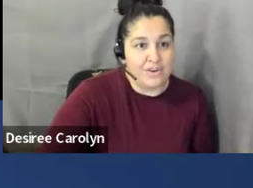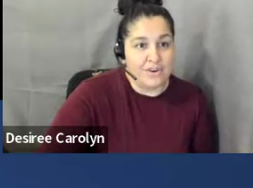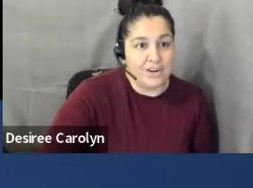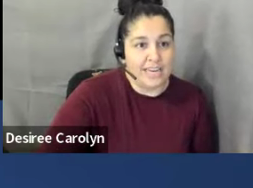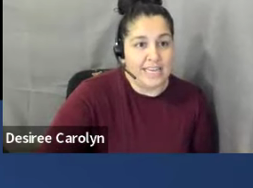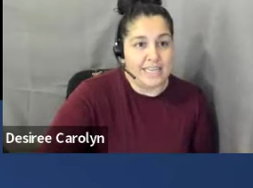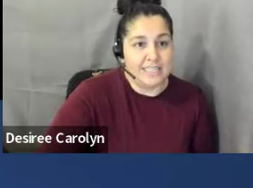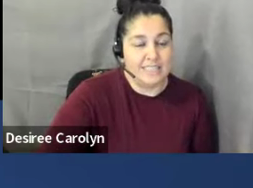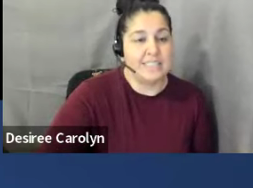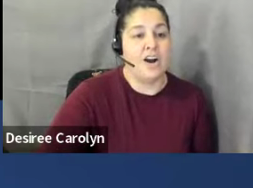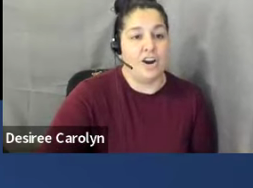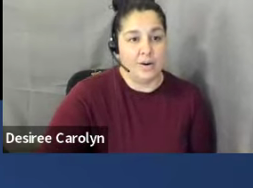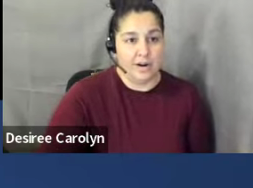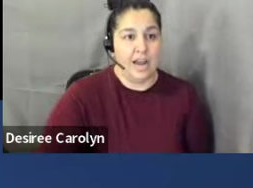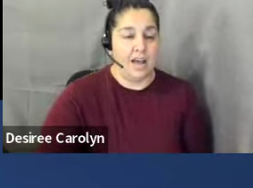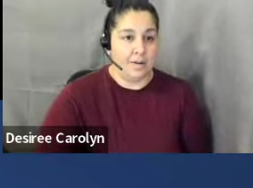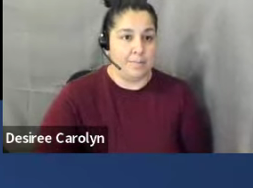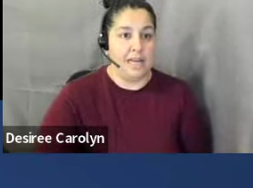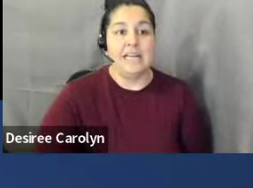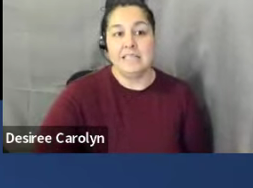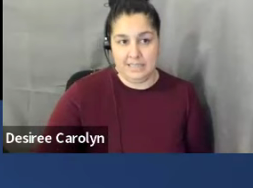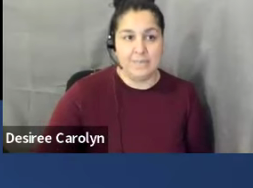the other is our